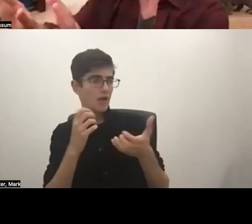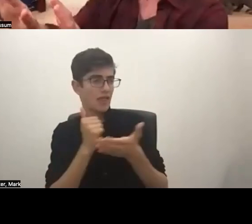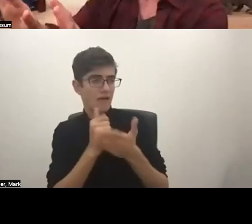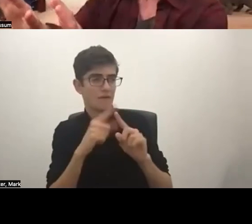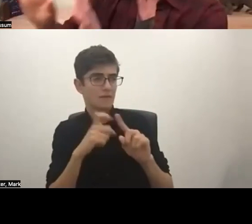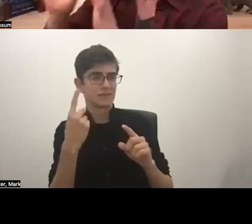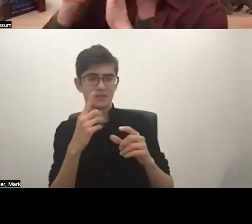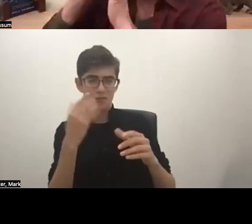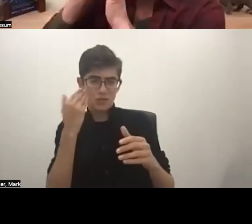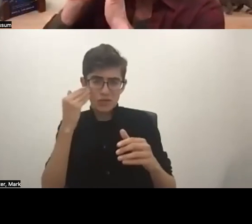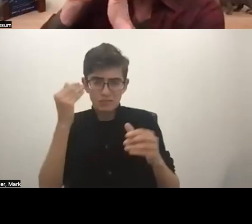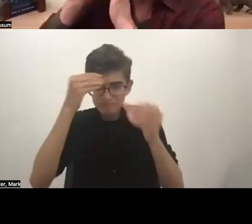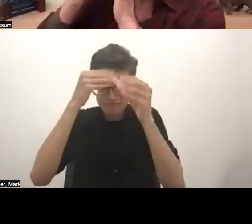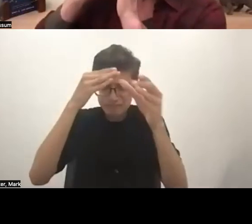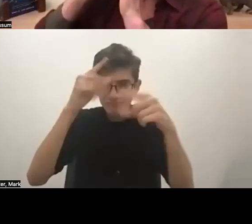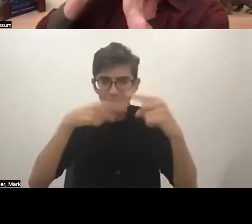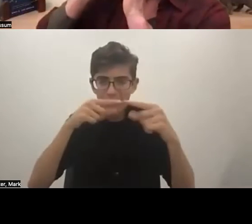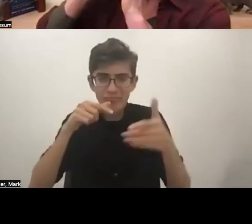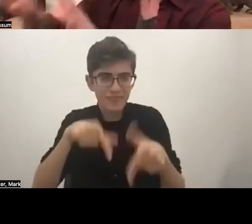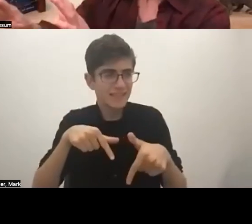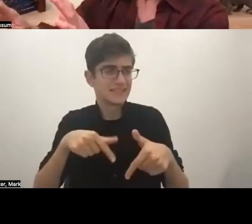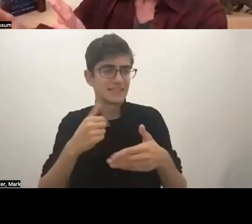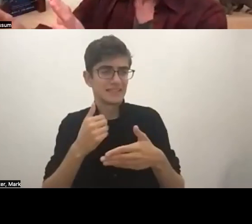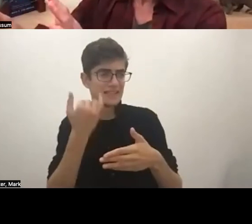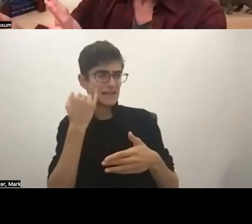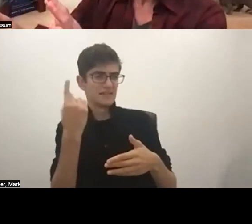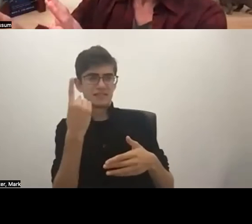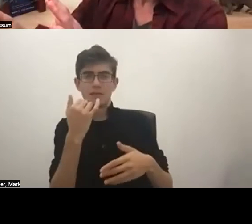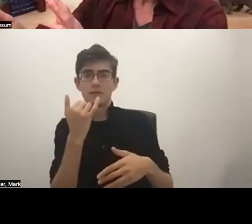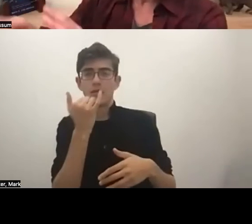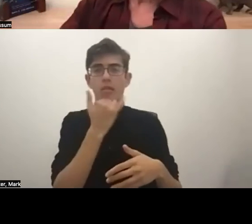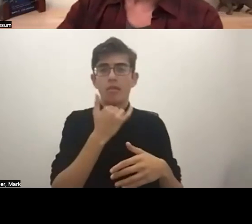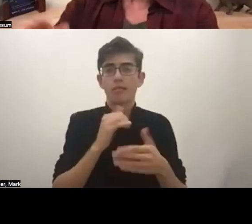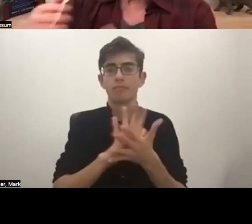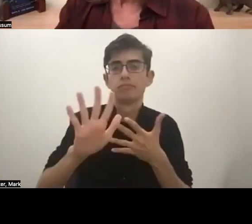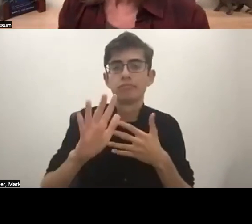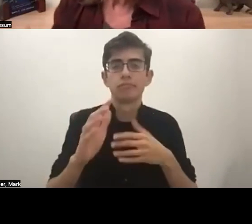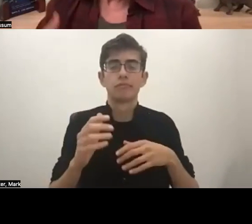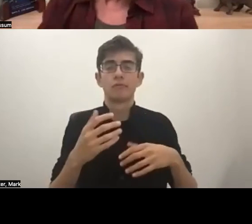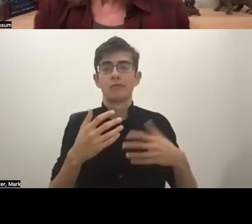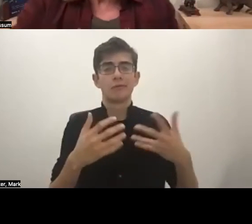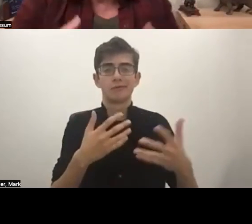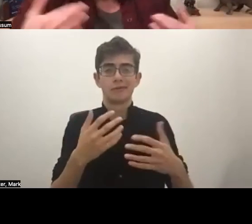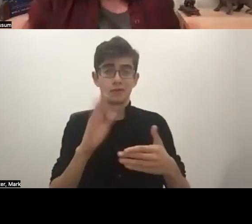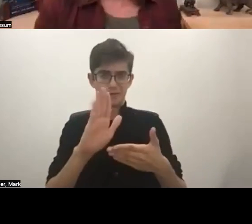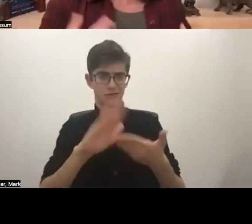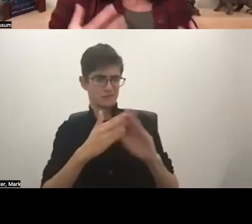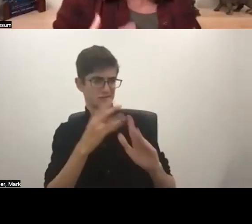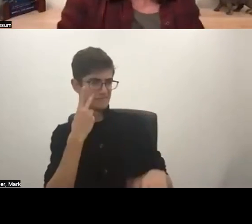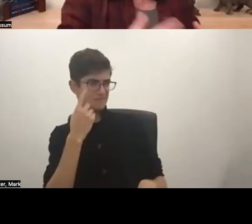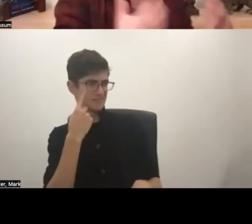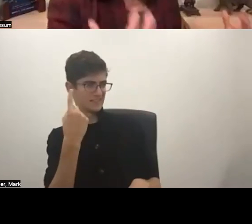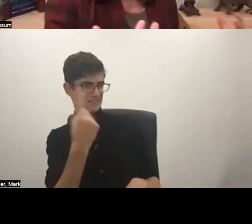you push back on, you know, some misuse of the language in your community, or you need help to help the